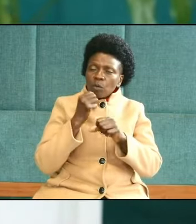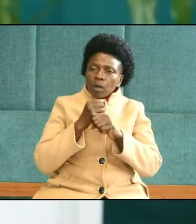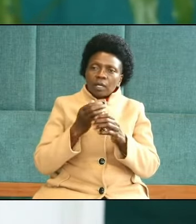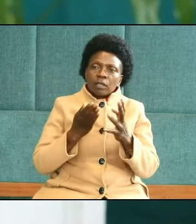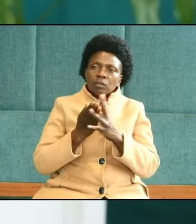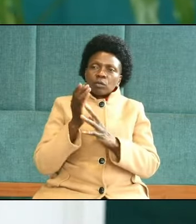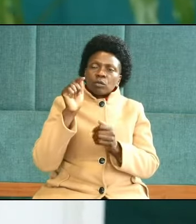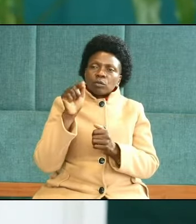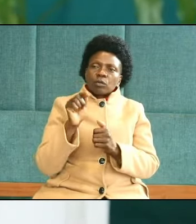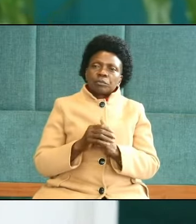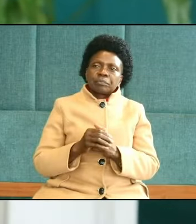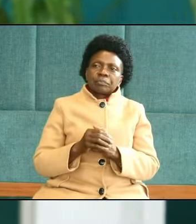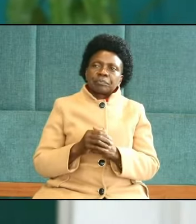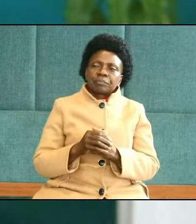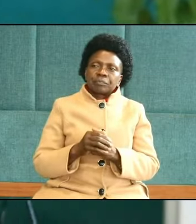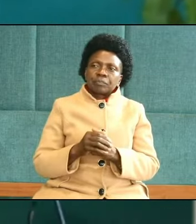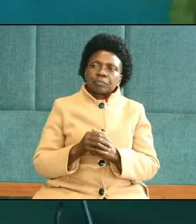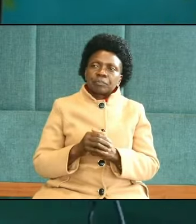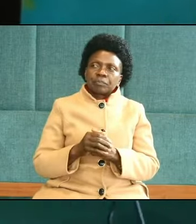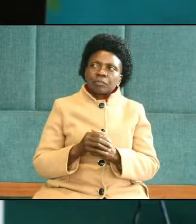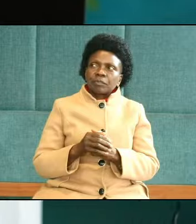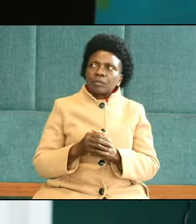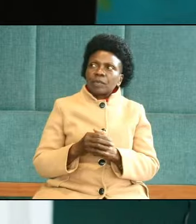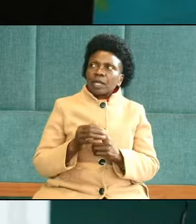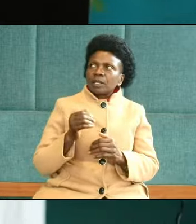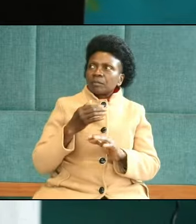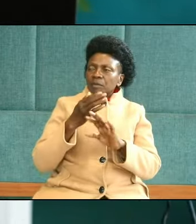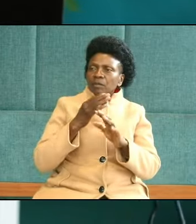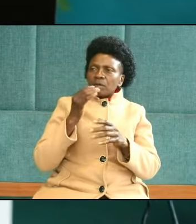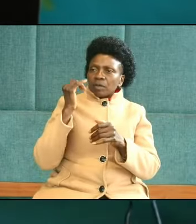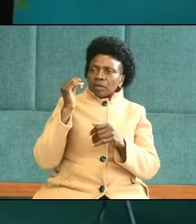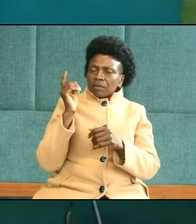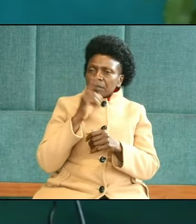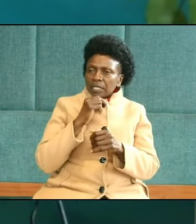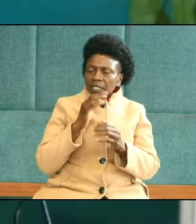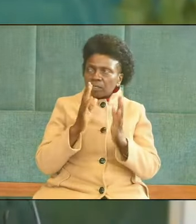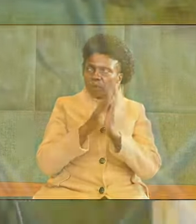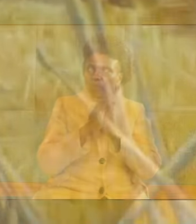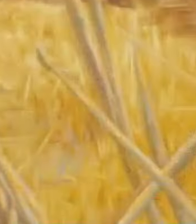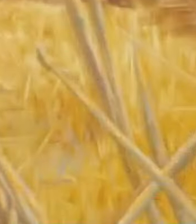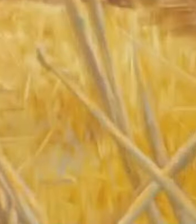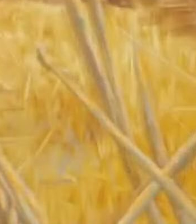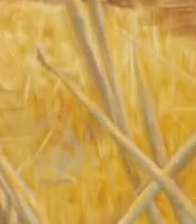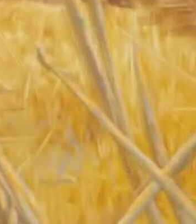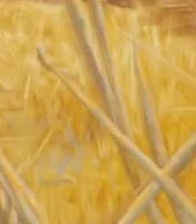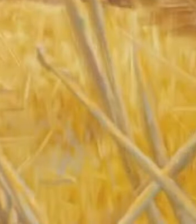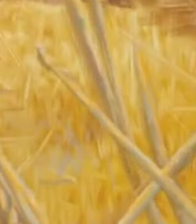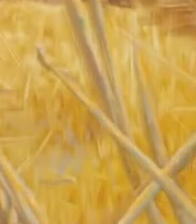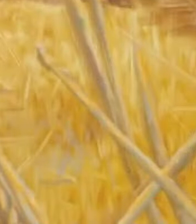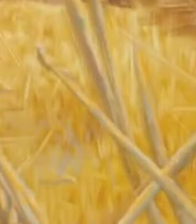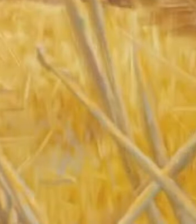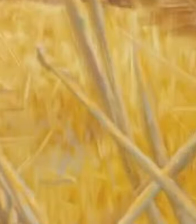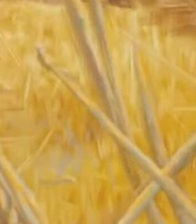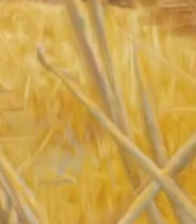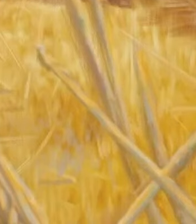Let's fast forward to finish the story. You know what happened, how Ruth went to go and work,